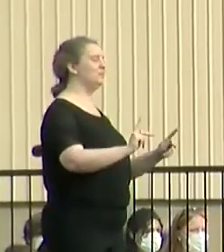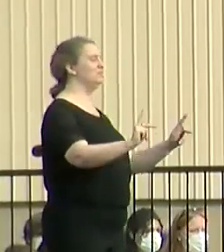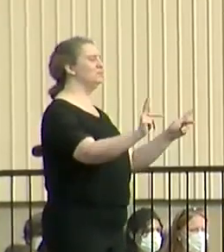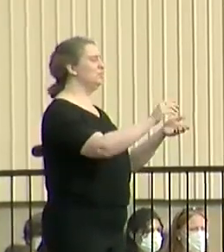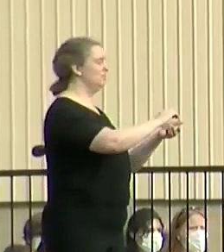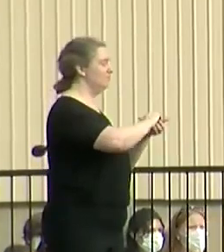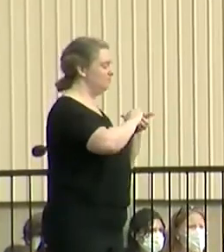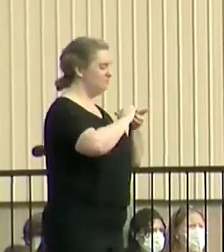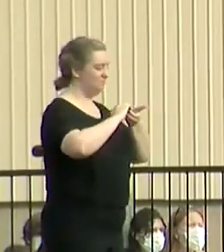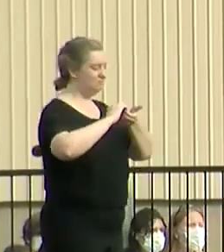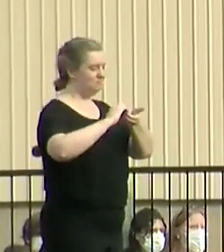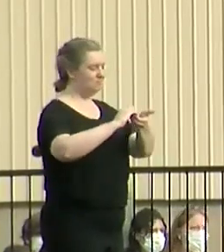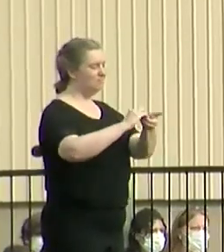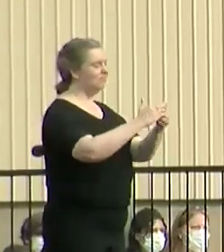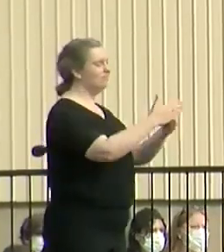Ooh.